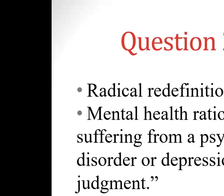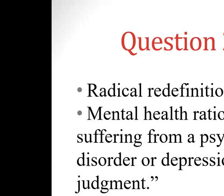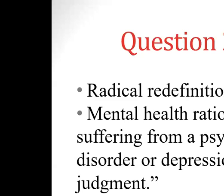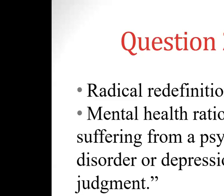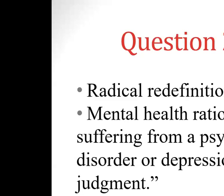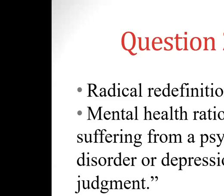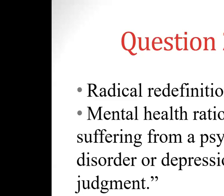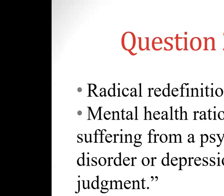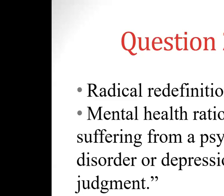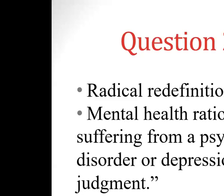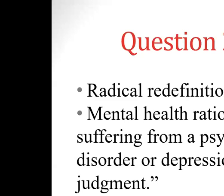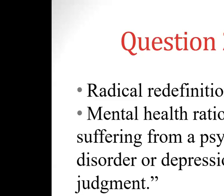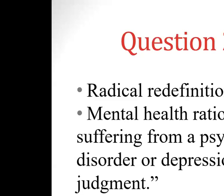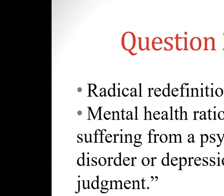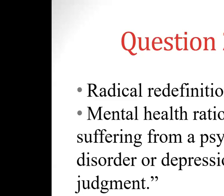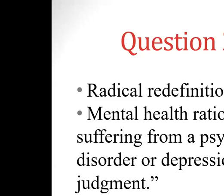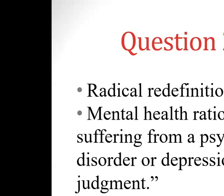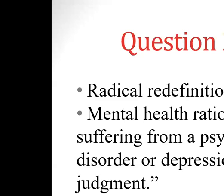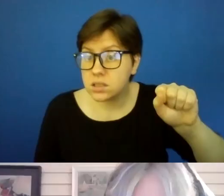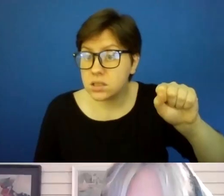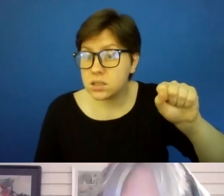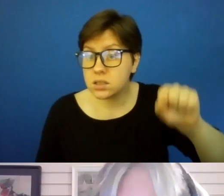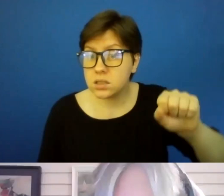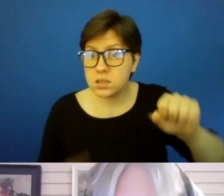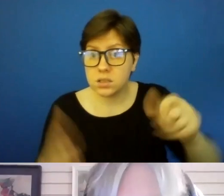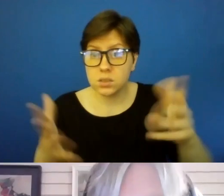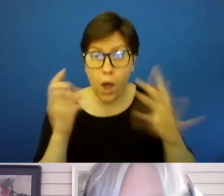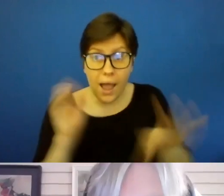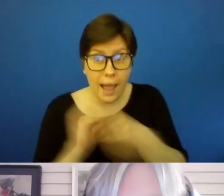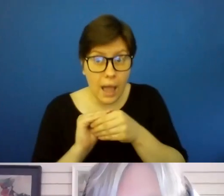Thaddeus, did you have anything that you wanted to add?